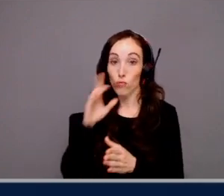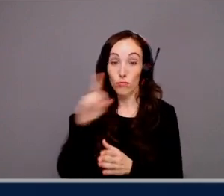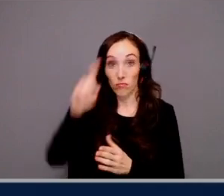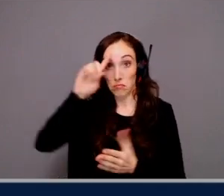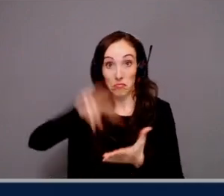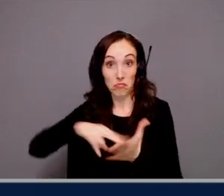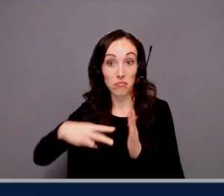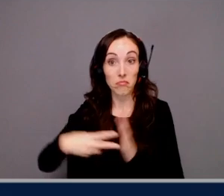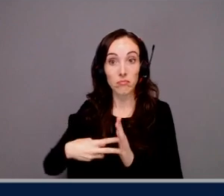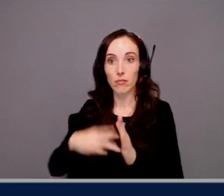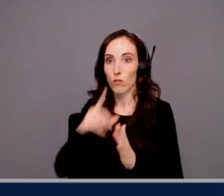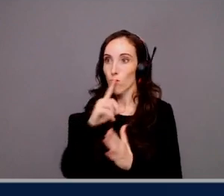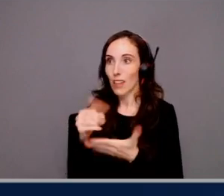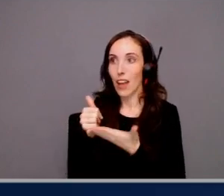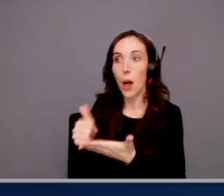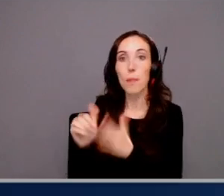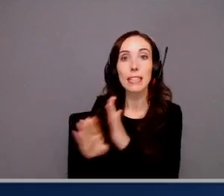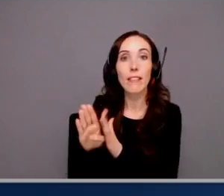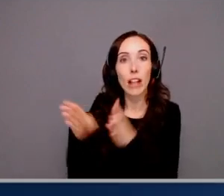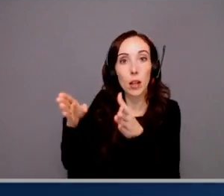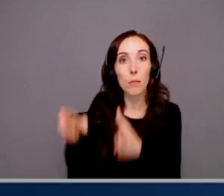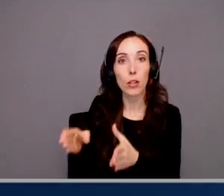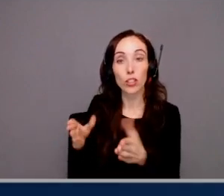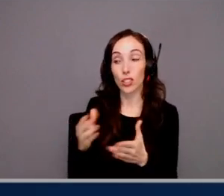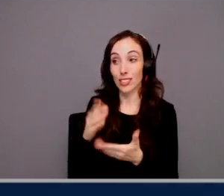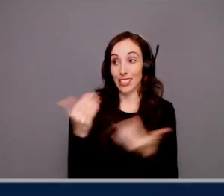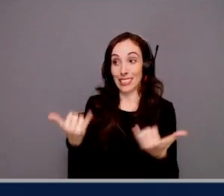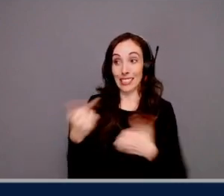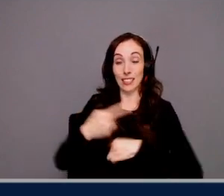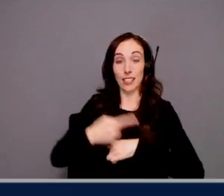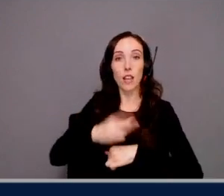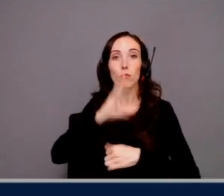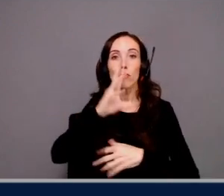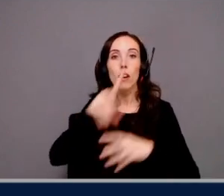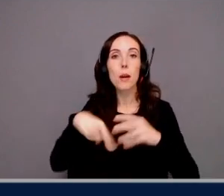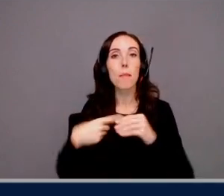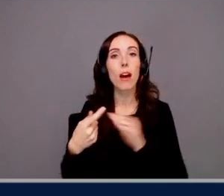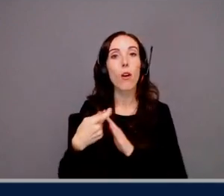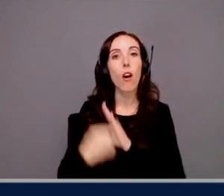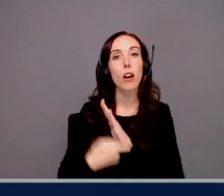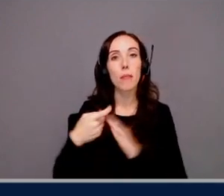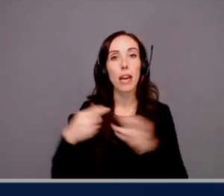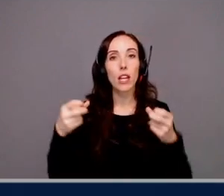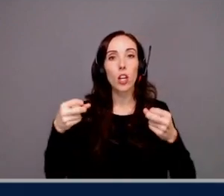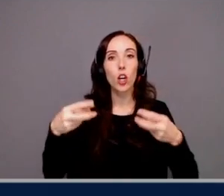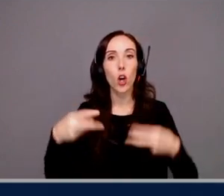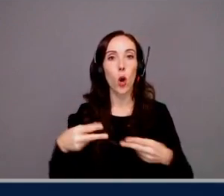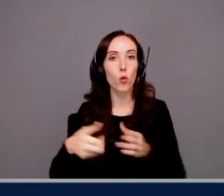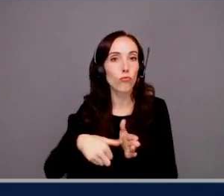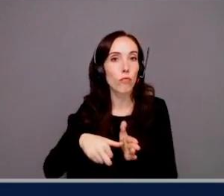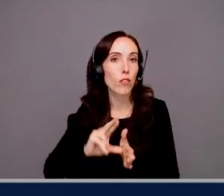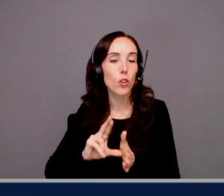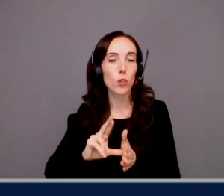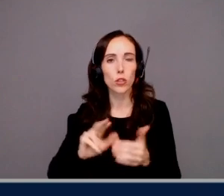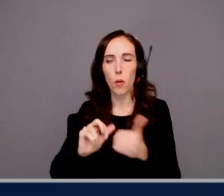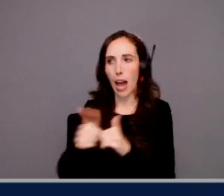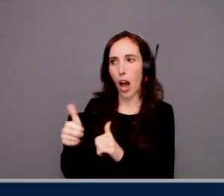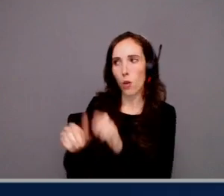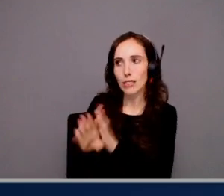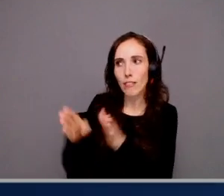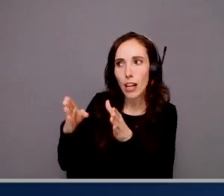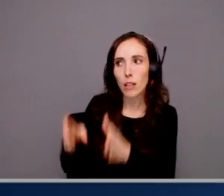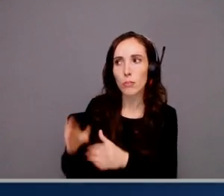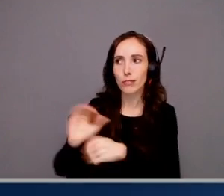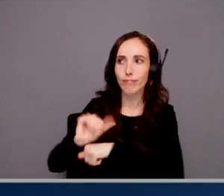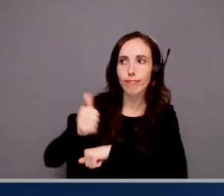for developers. And in particular, today we're going to talk about automated code reviews, which is to how do you enable developers to expedite their